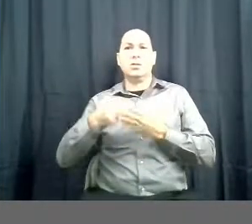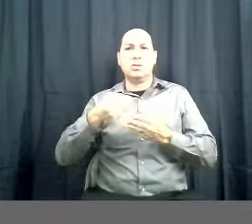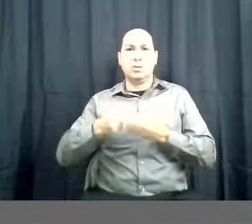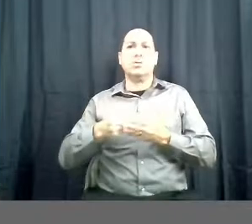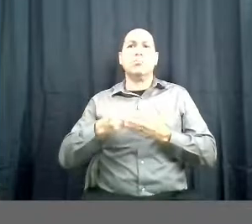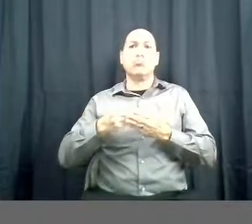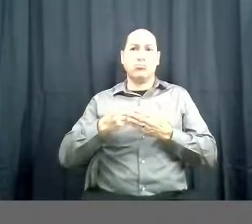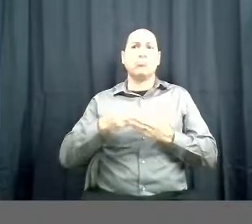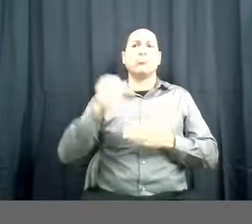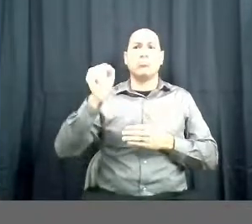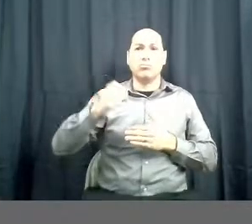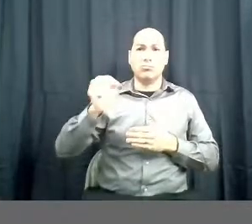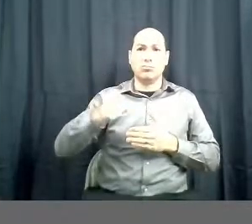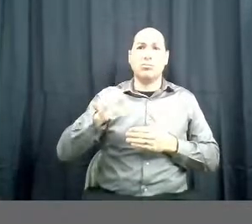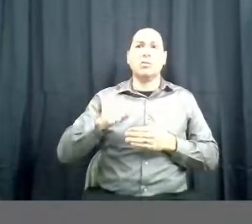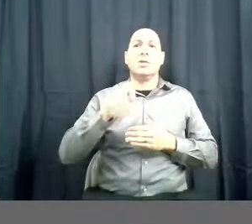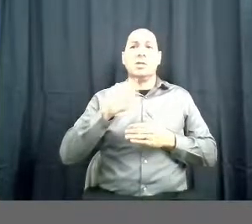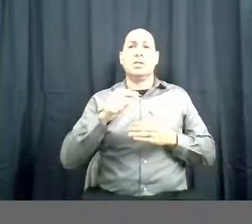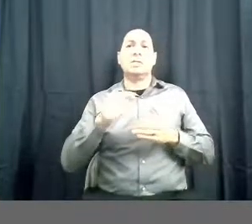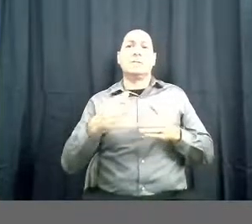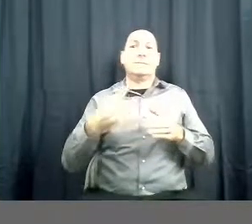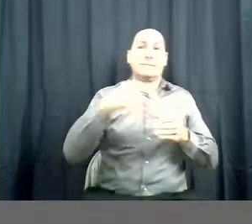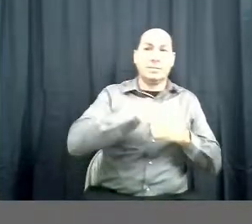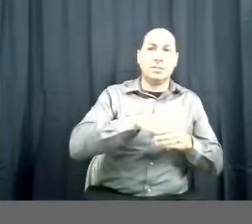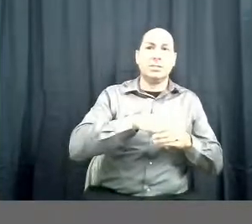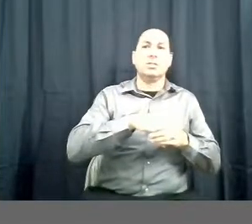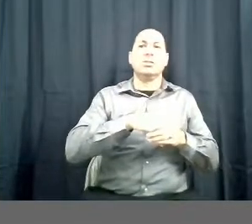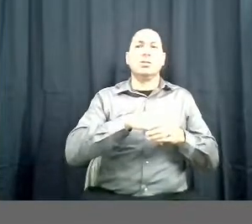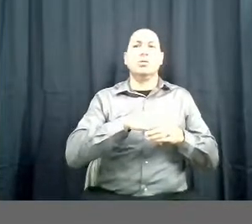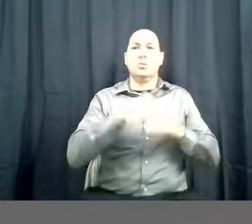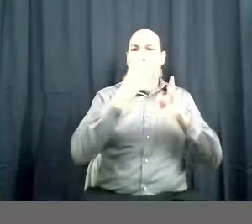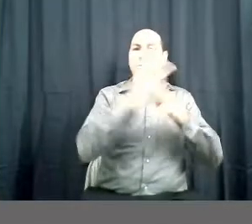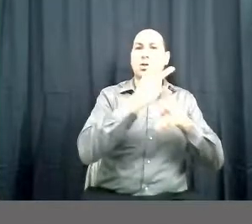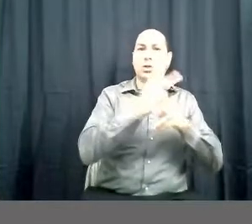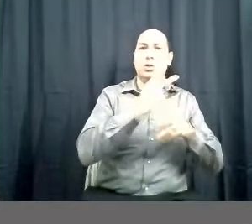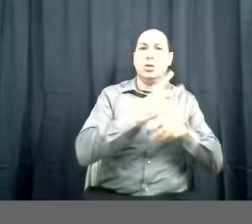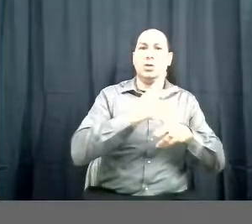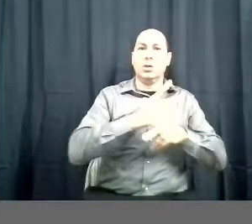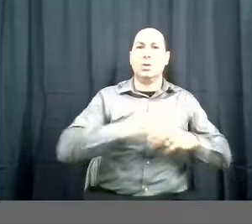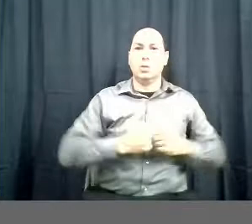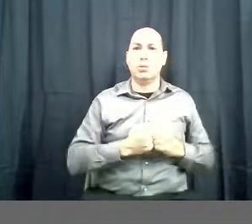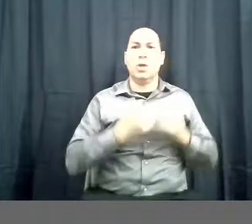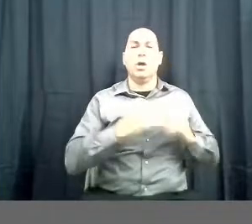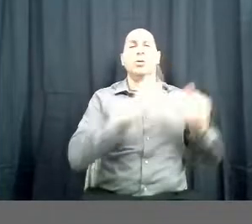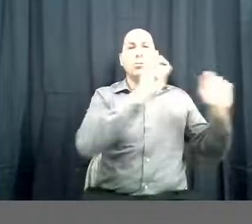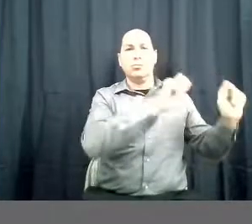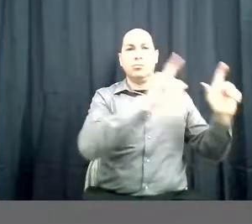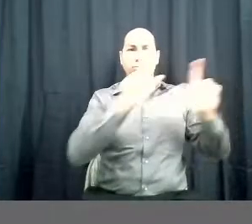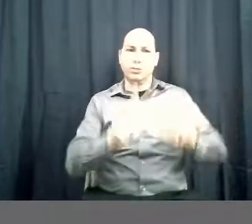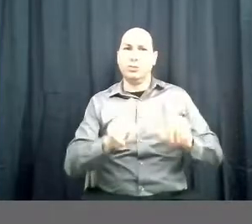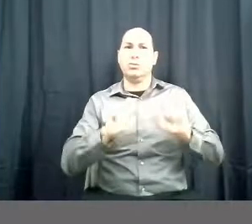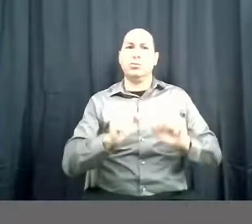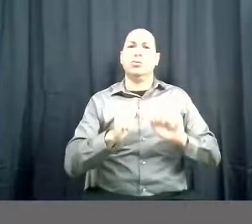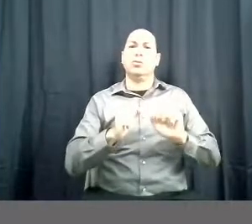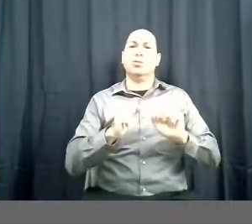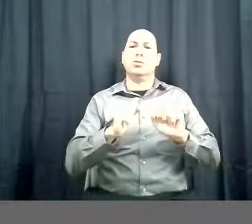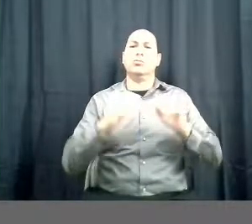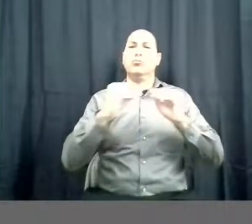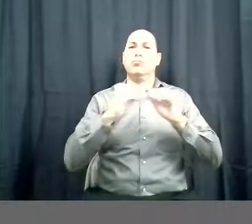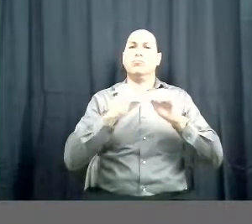includes any of that under forecasting. Now I'm going to turn it over and ask whether E&Y or McKinsey would like to make a comment.